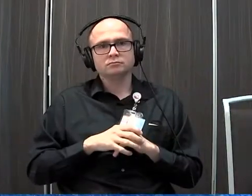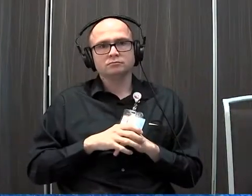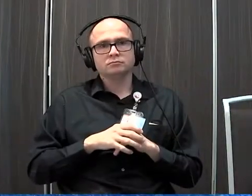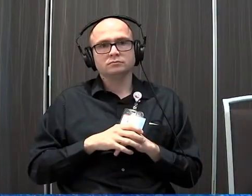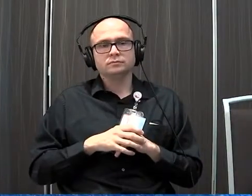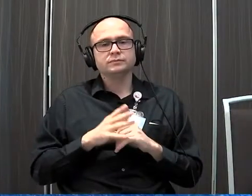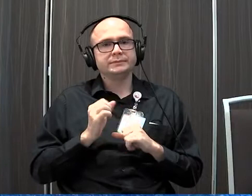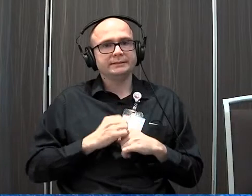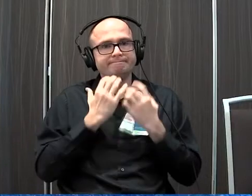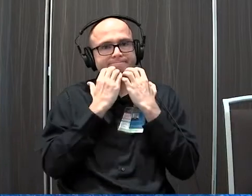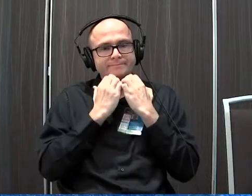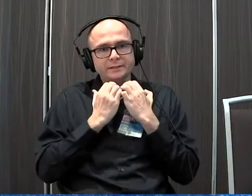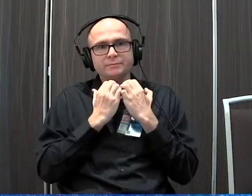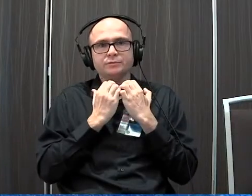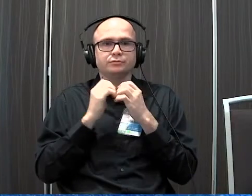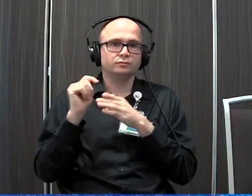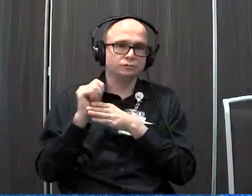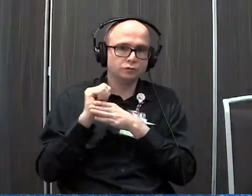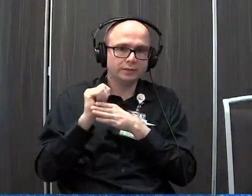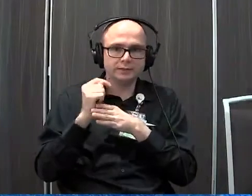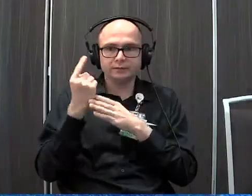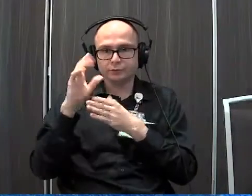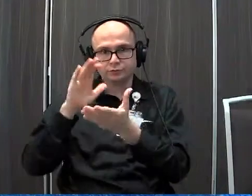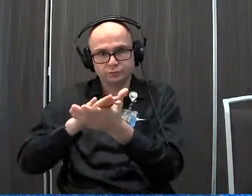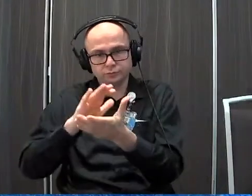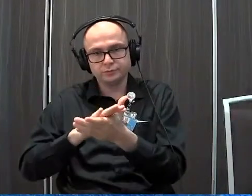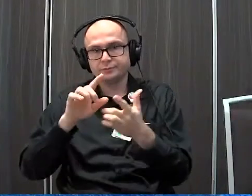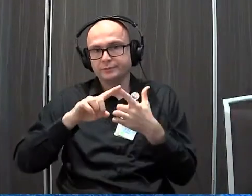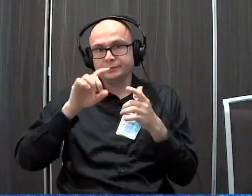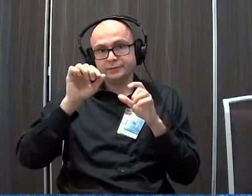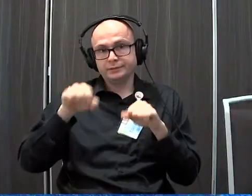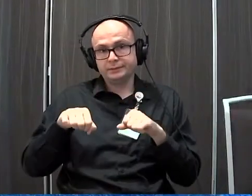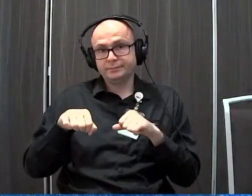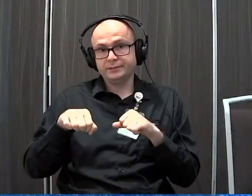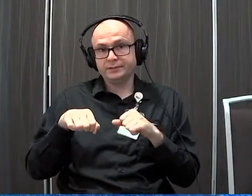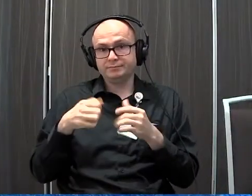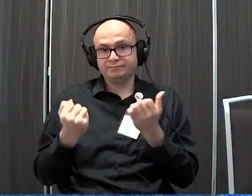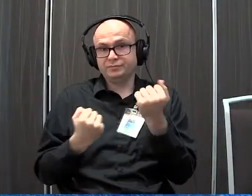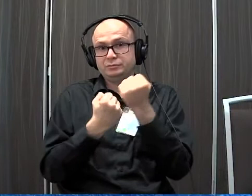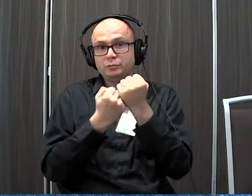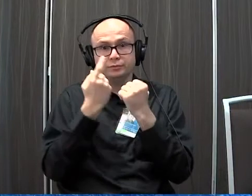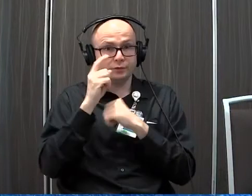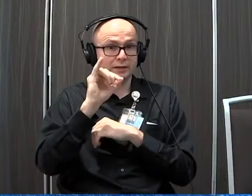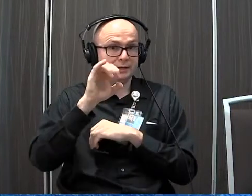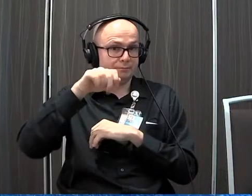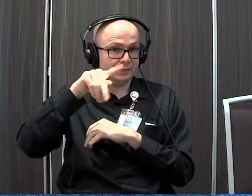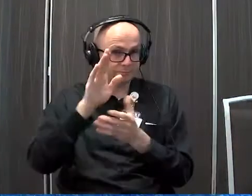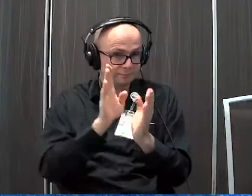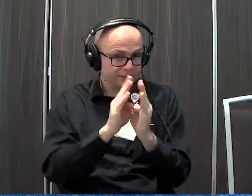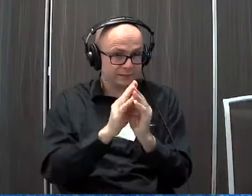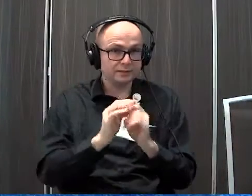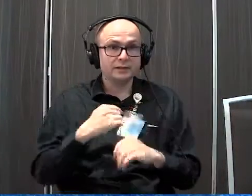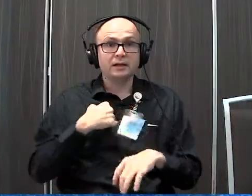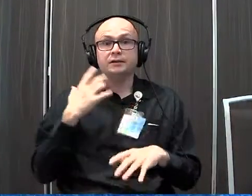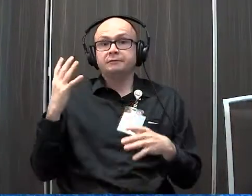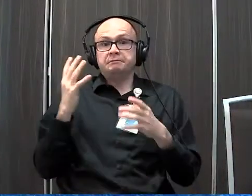really valuable trainings to schools, and they can just be an extra voice at your IEP meetings. I've had the